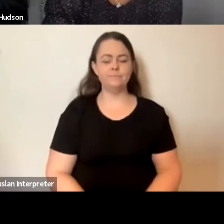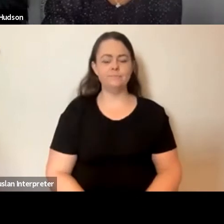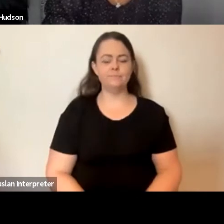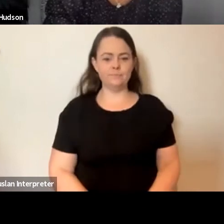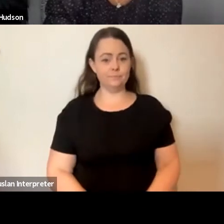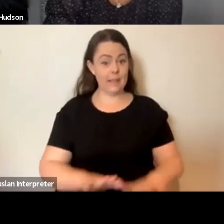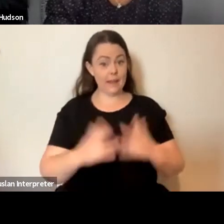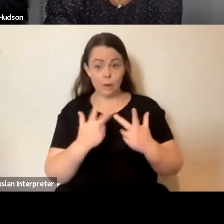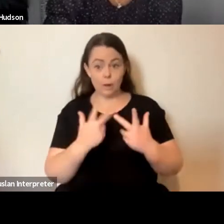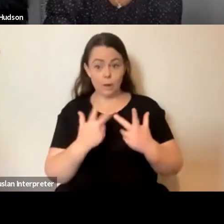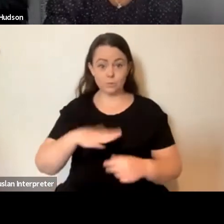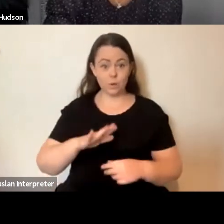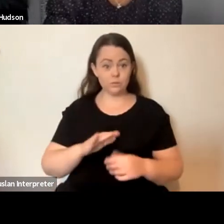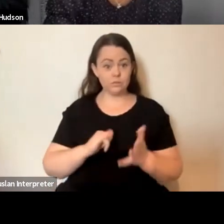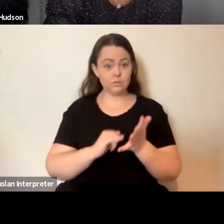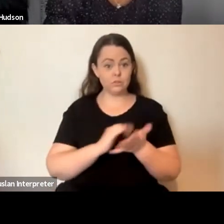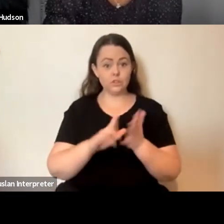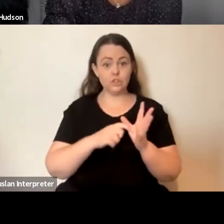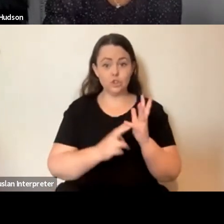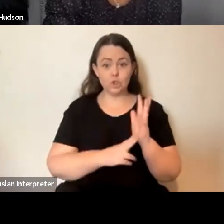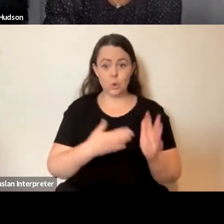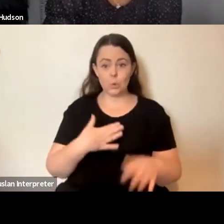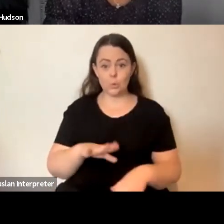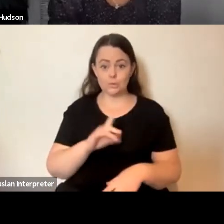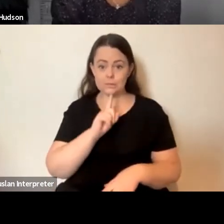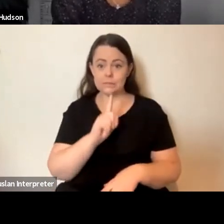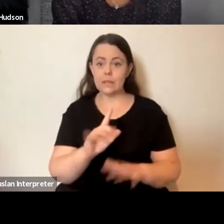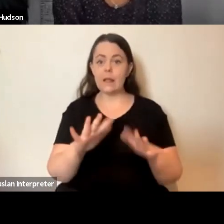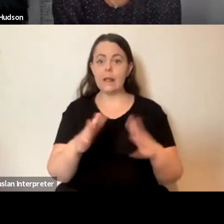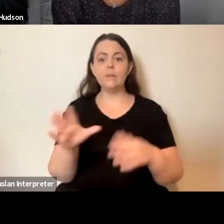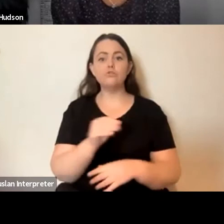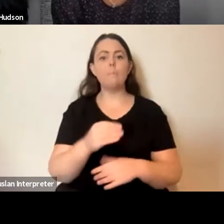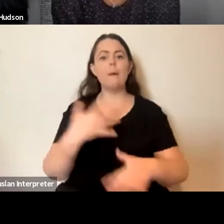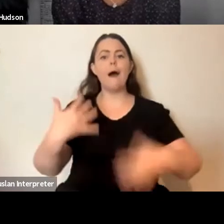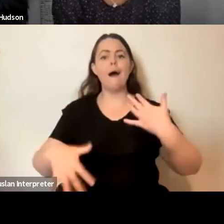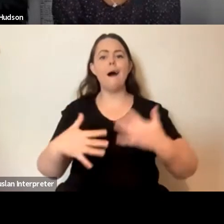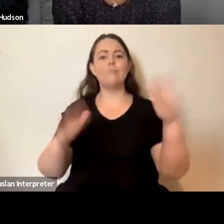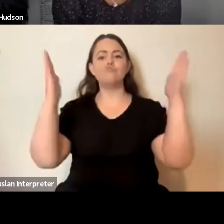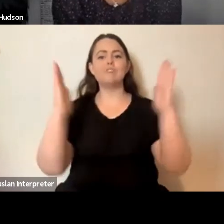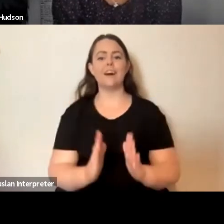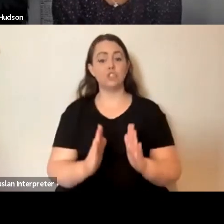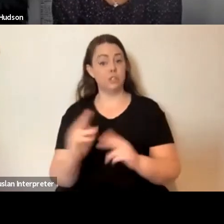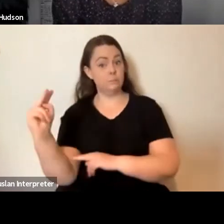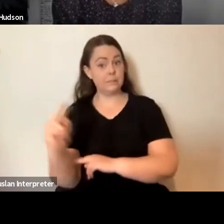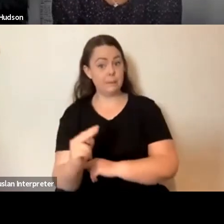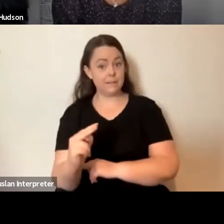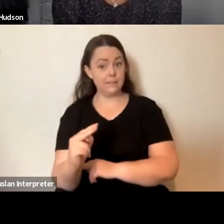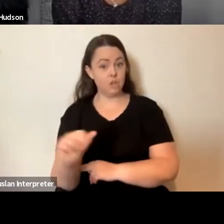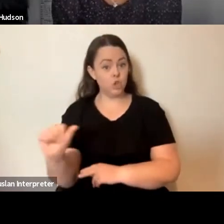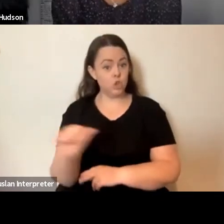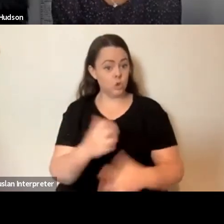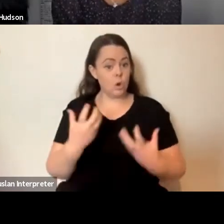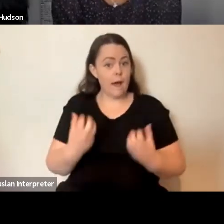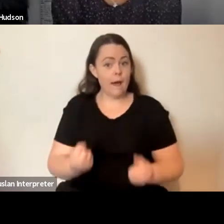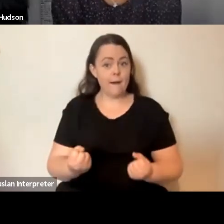Anyone else, like Sean or Chris, is there anything you think, particularly from a harm reduction perspective, we should have in